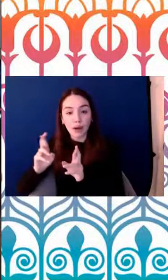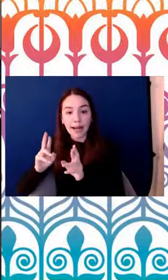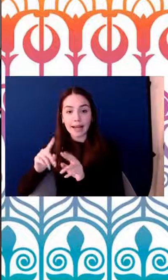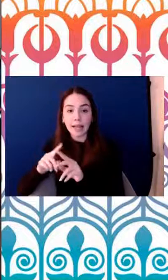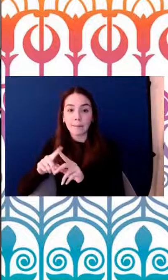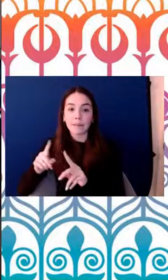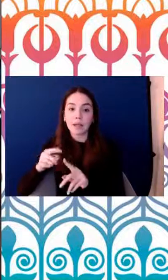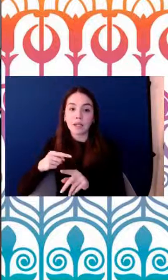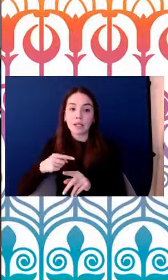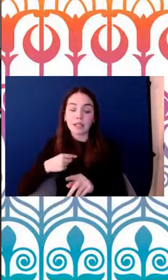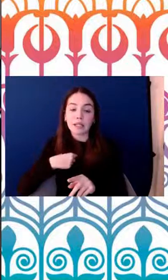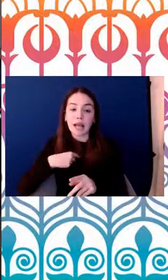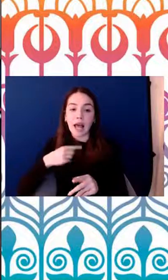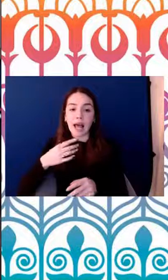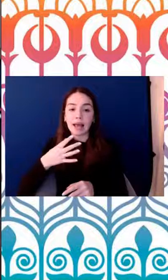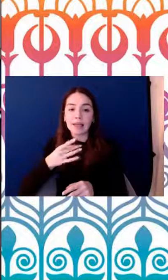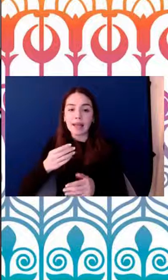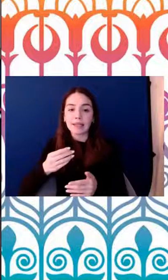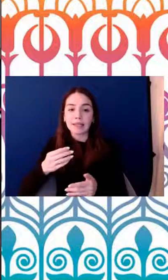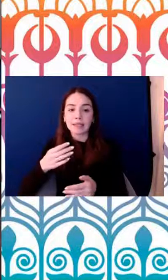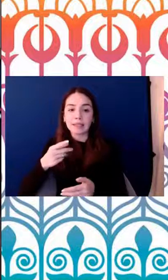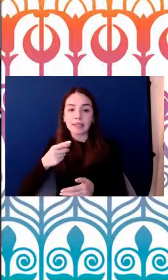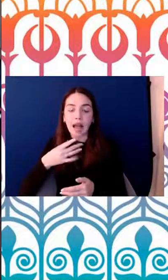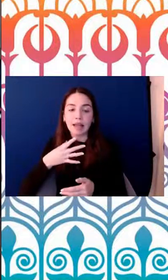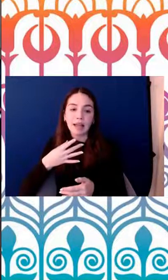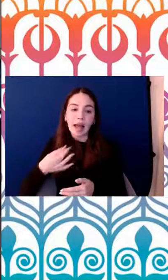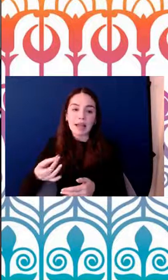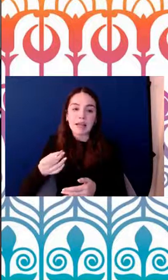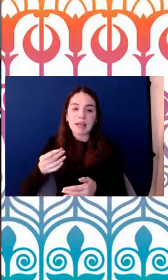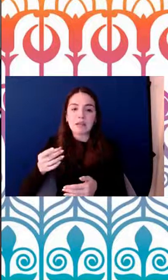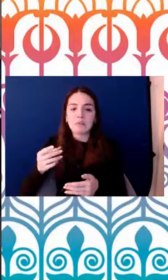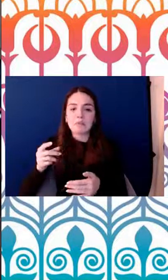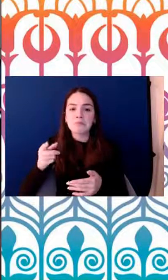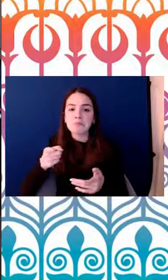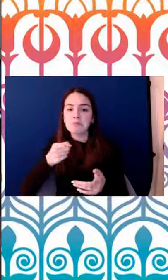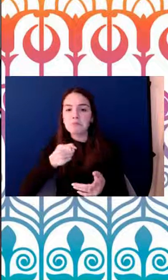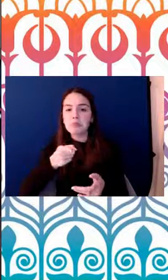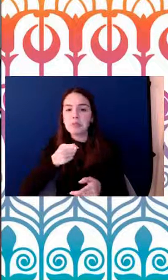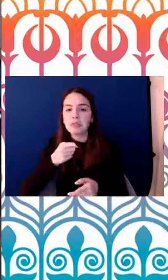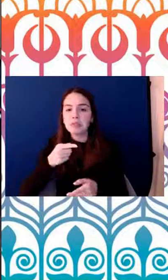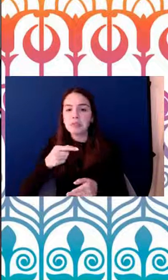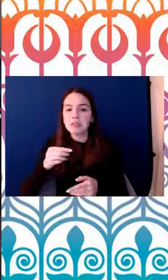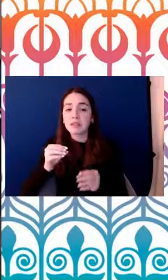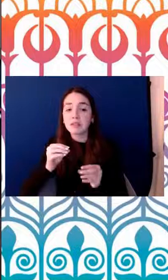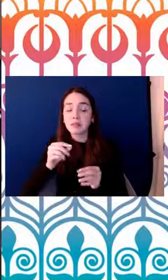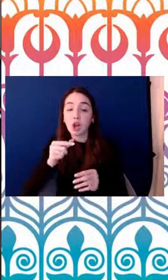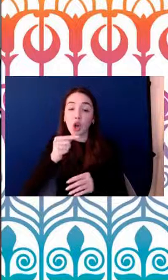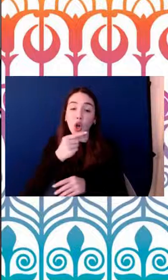sometimes I don't eat them right away. So you can pick them this shade,